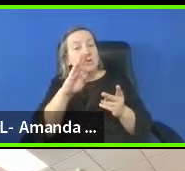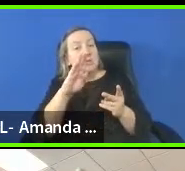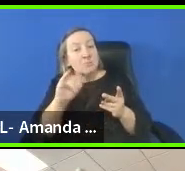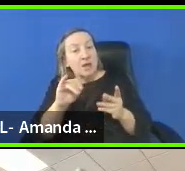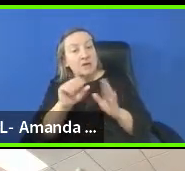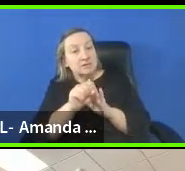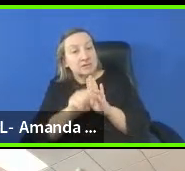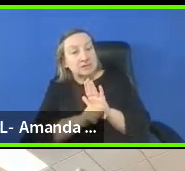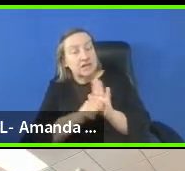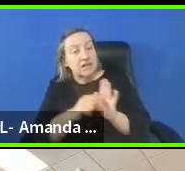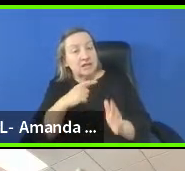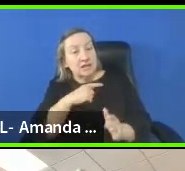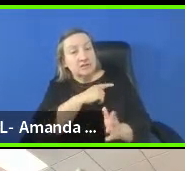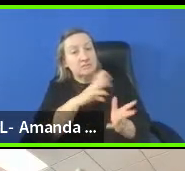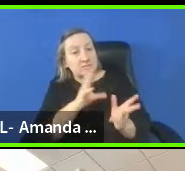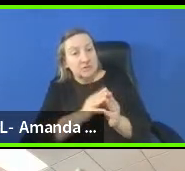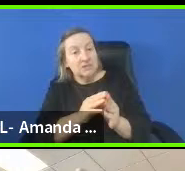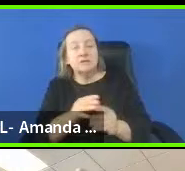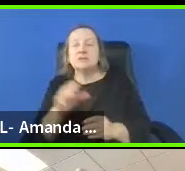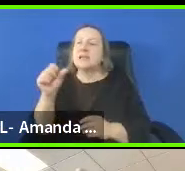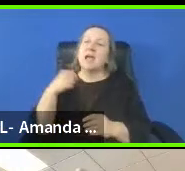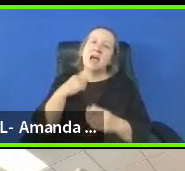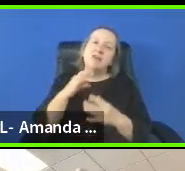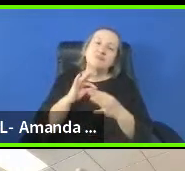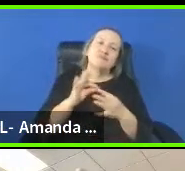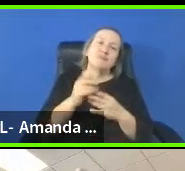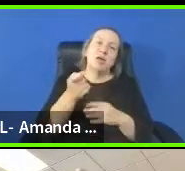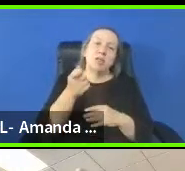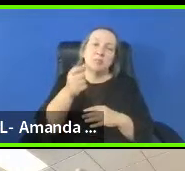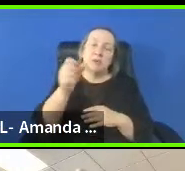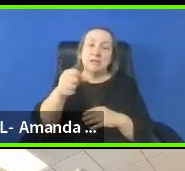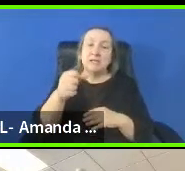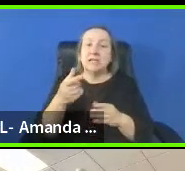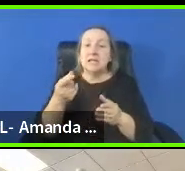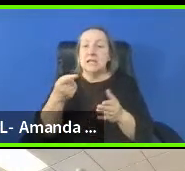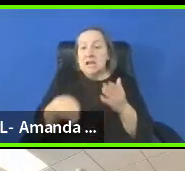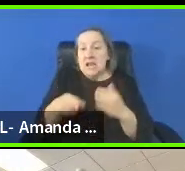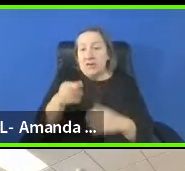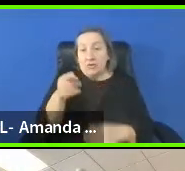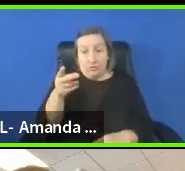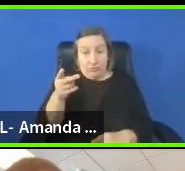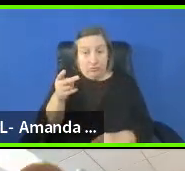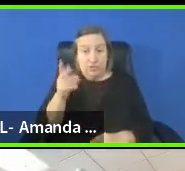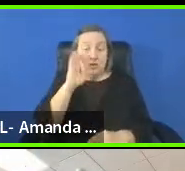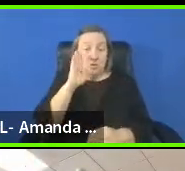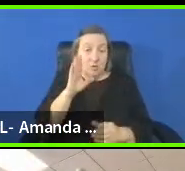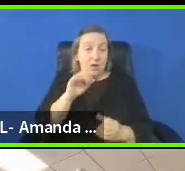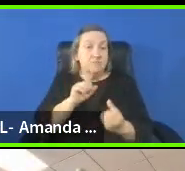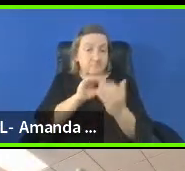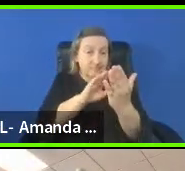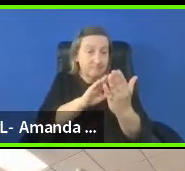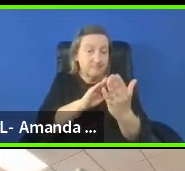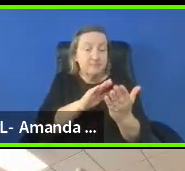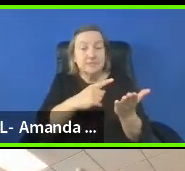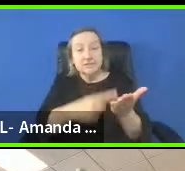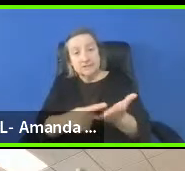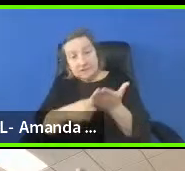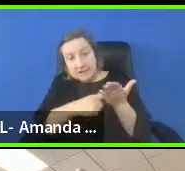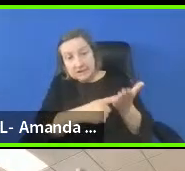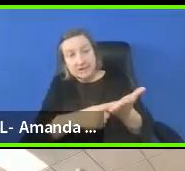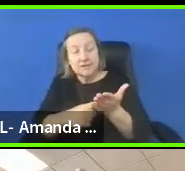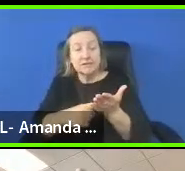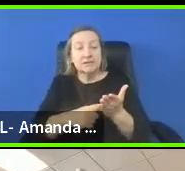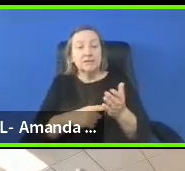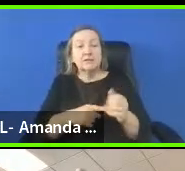meetings? Yeah, I spoke a little bit about it, but yeah, next Thursday we will be before, in